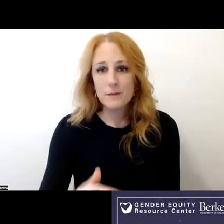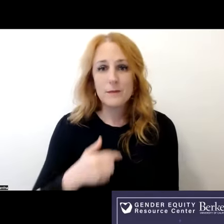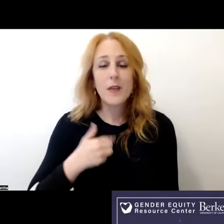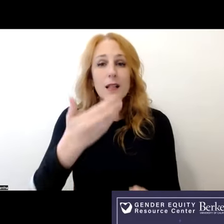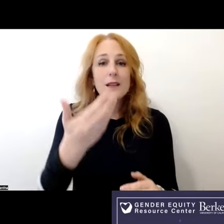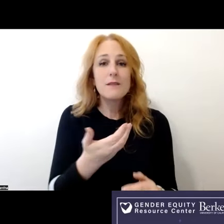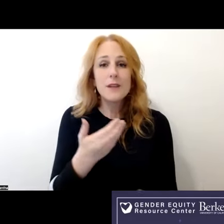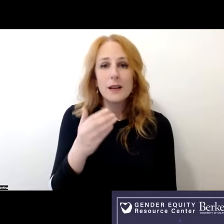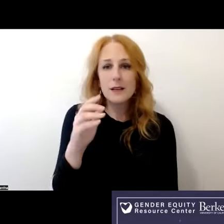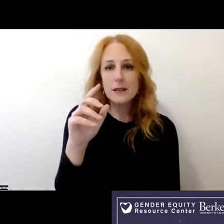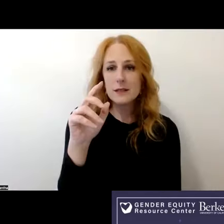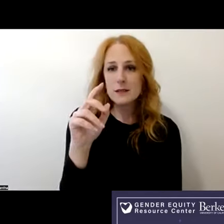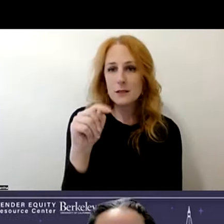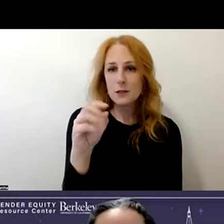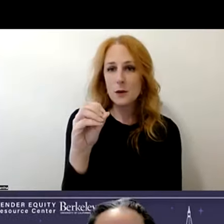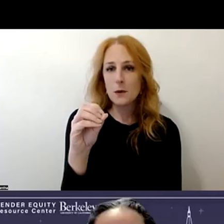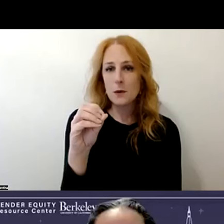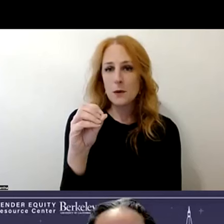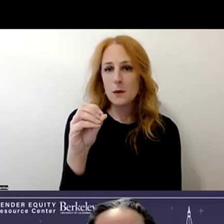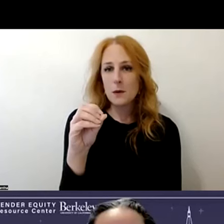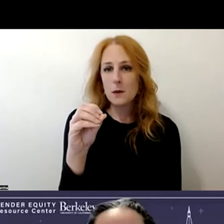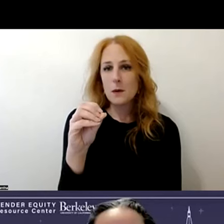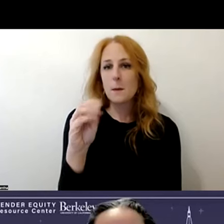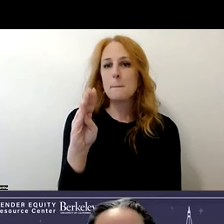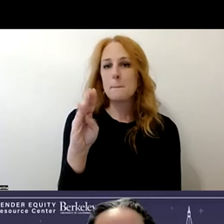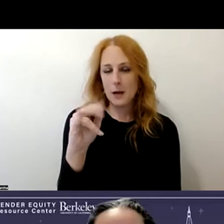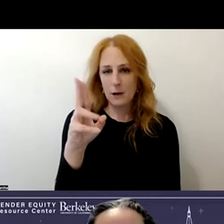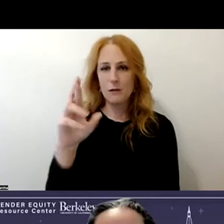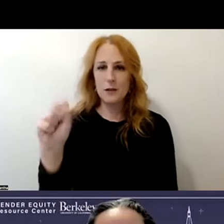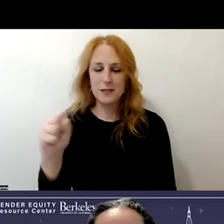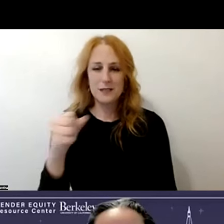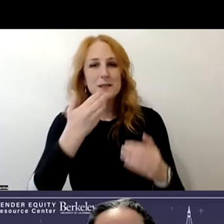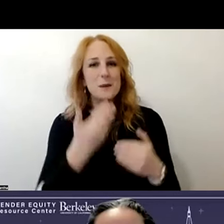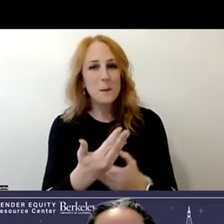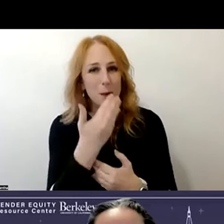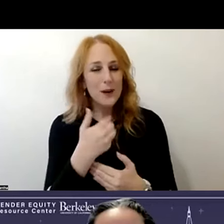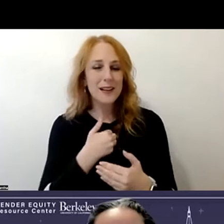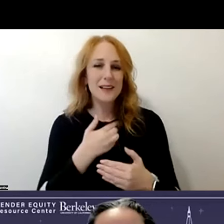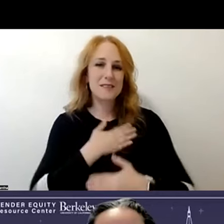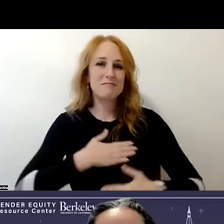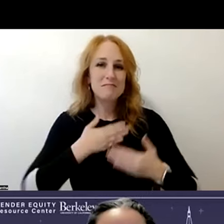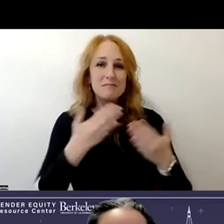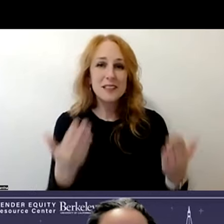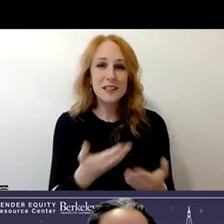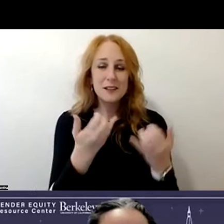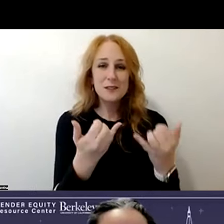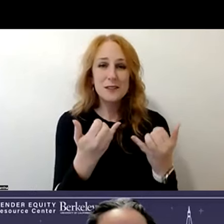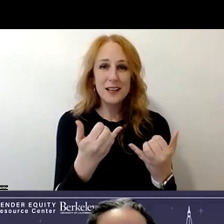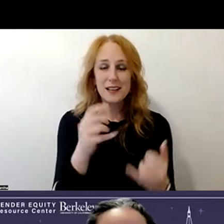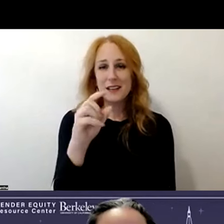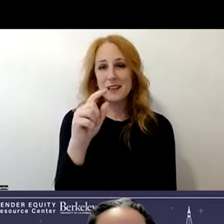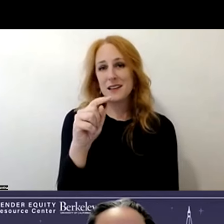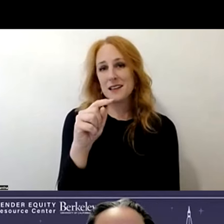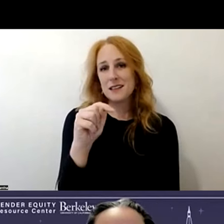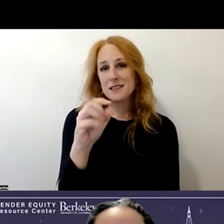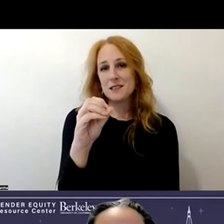introduce himself as well. Good morning, everybody. It's a joy and a pleasure to be here with you all. My name is Tobirus Nozel